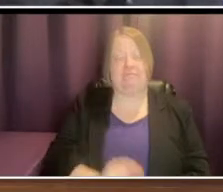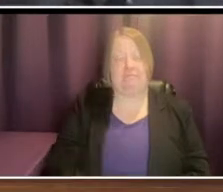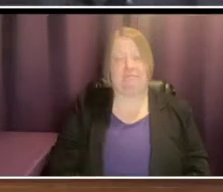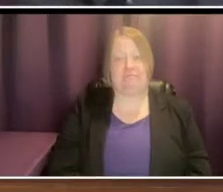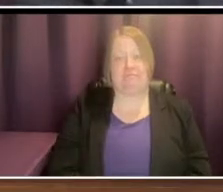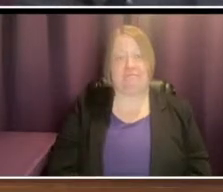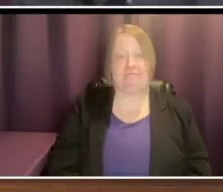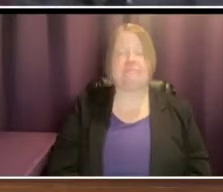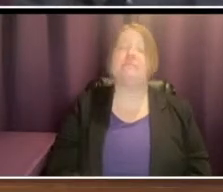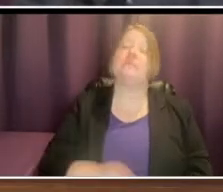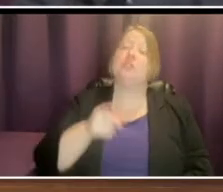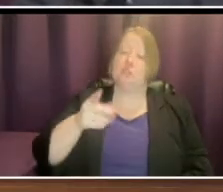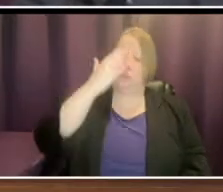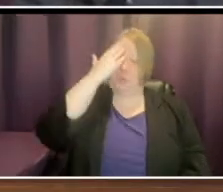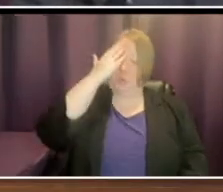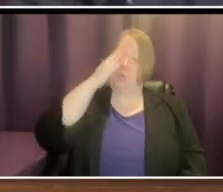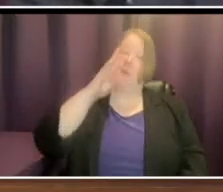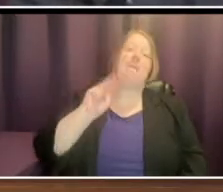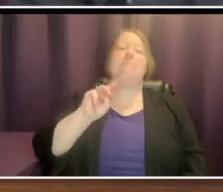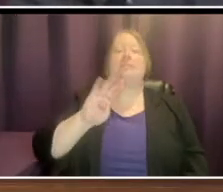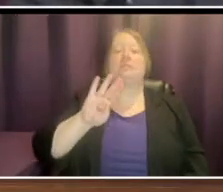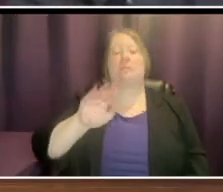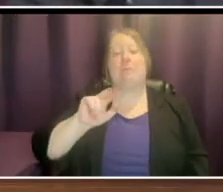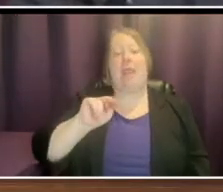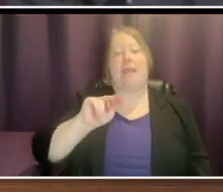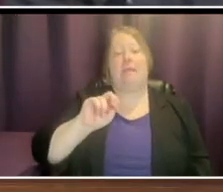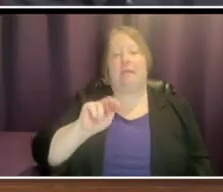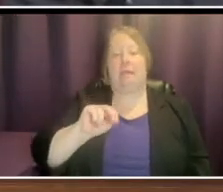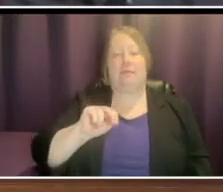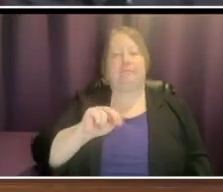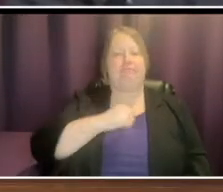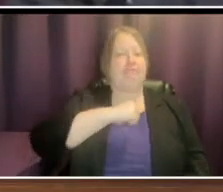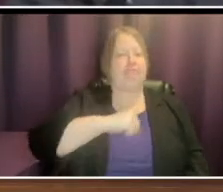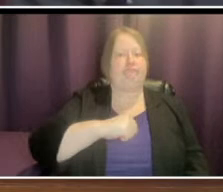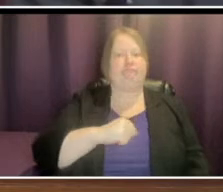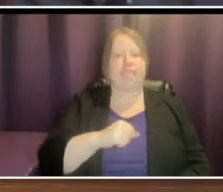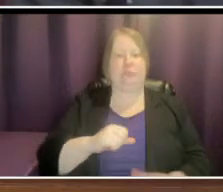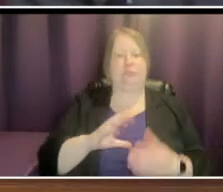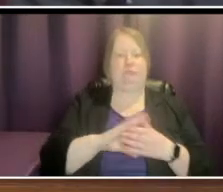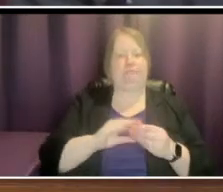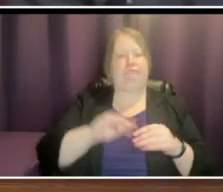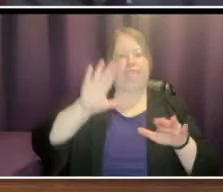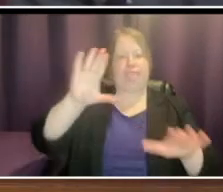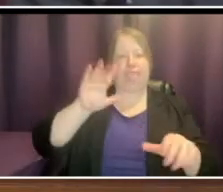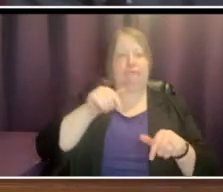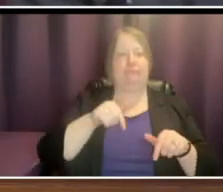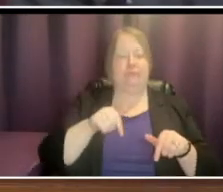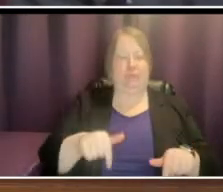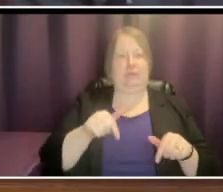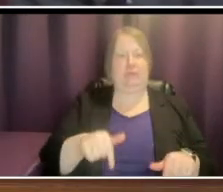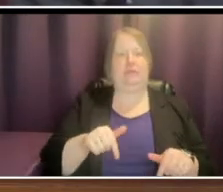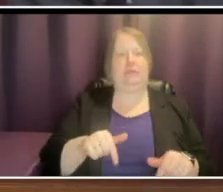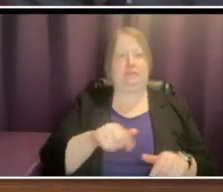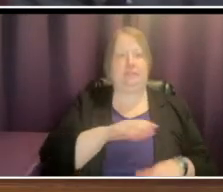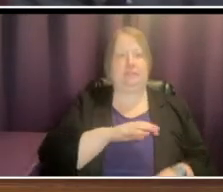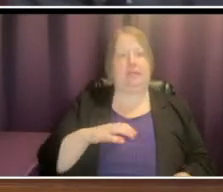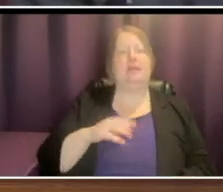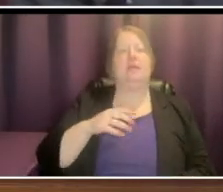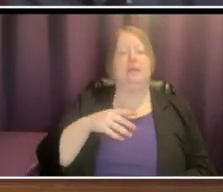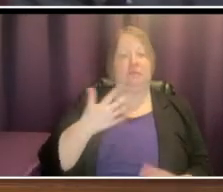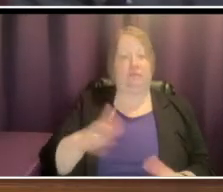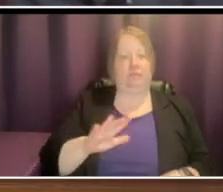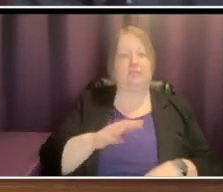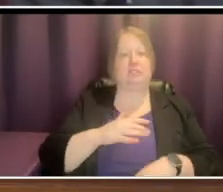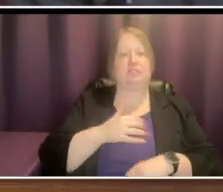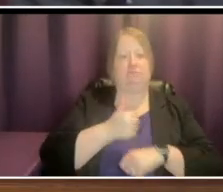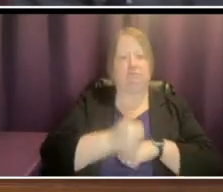Mr. Bannon refused to testify in our investigation. He's been convicted of criminal contempt of Congress, and he's